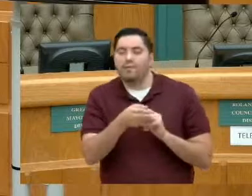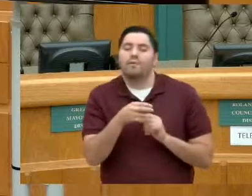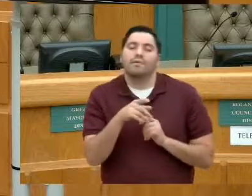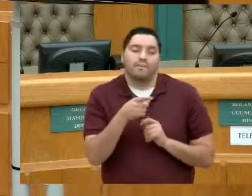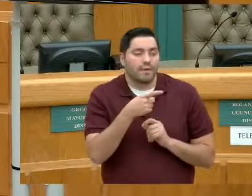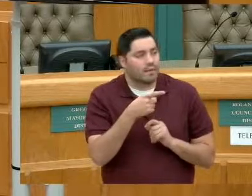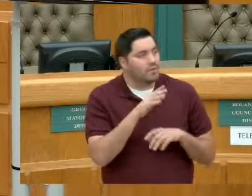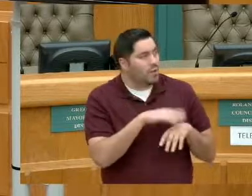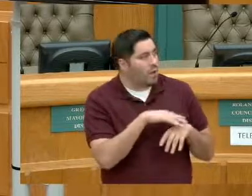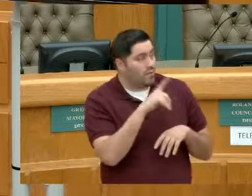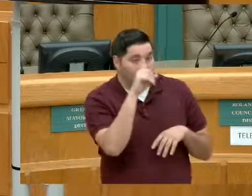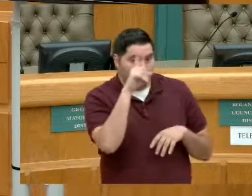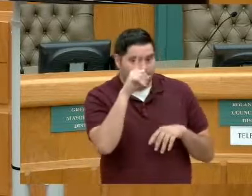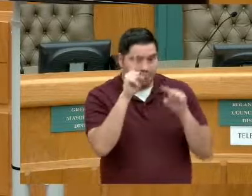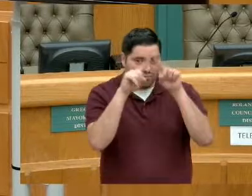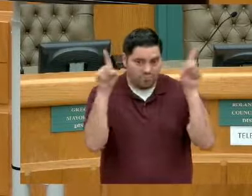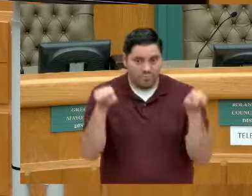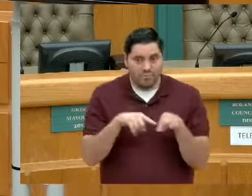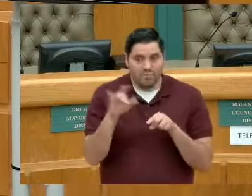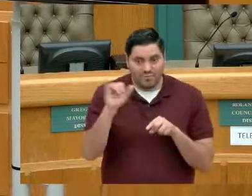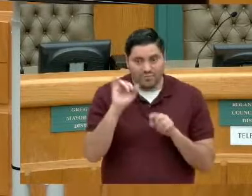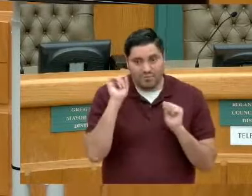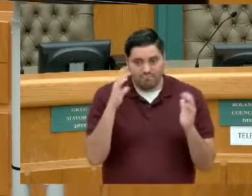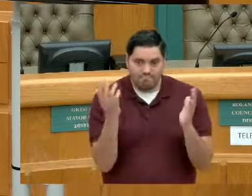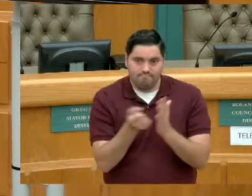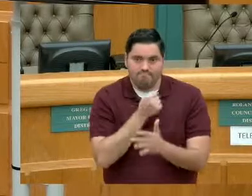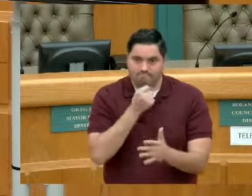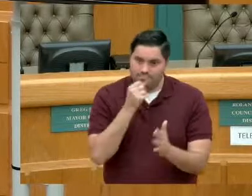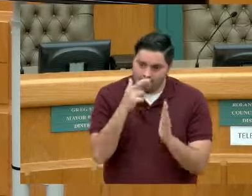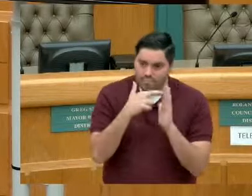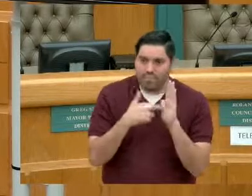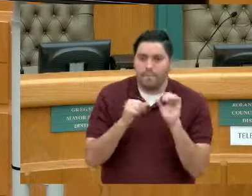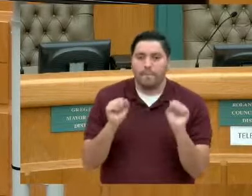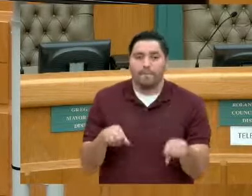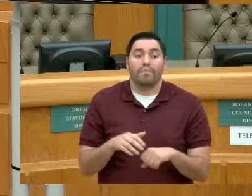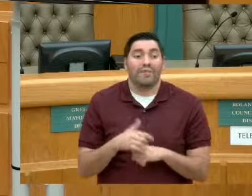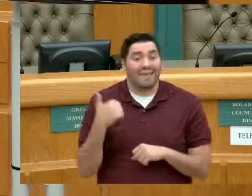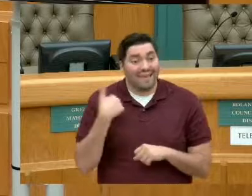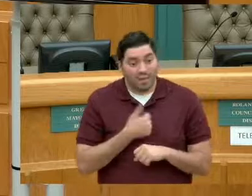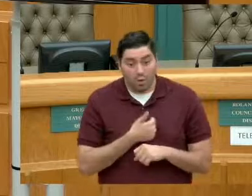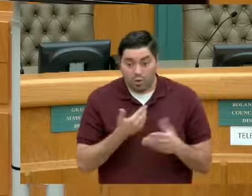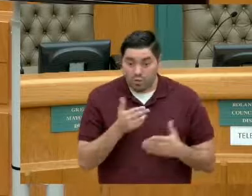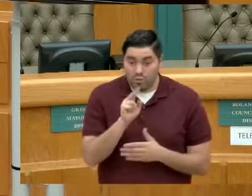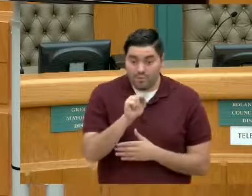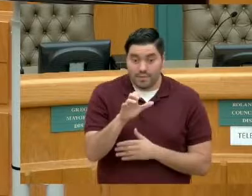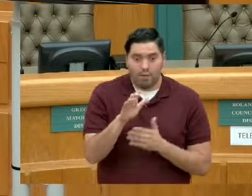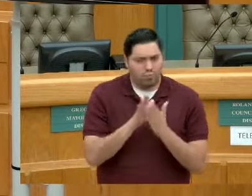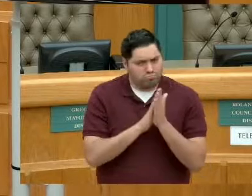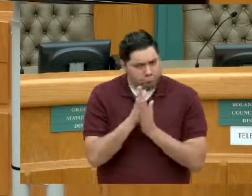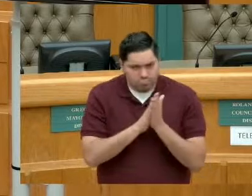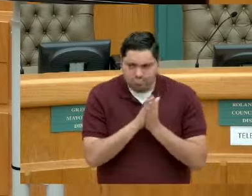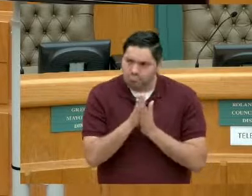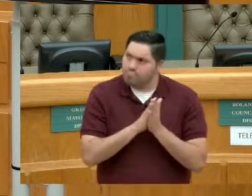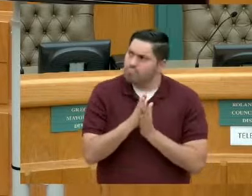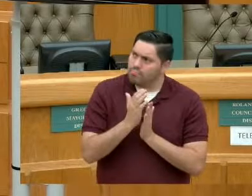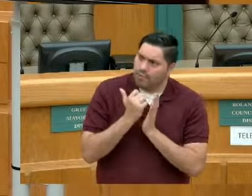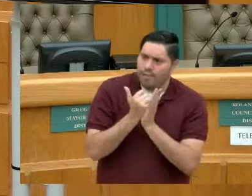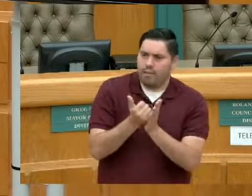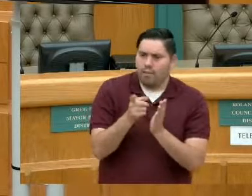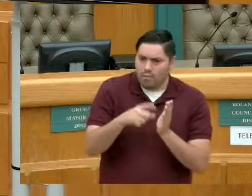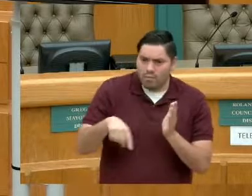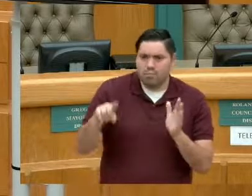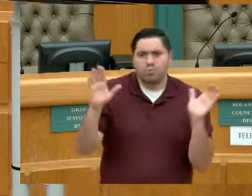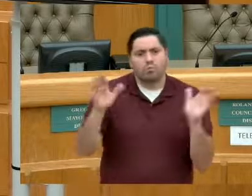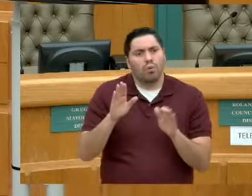television screen as well. So anyway, we're really motivated in Nueces County to help small business. We're going to be